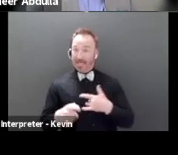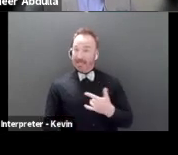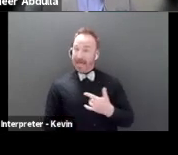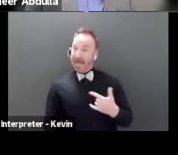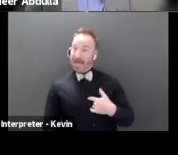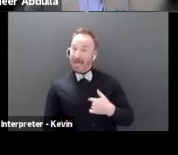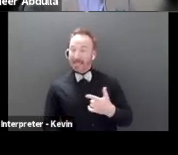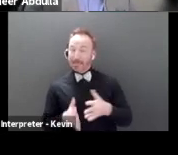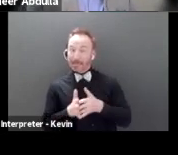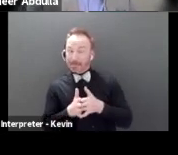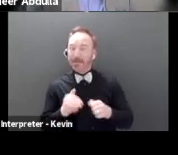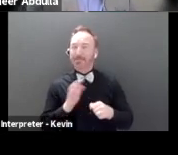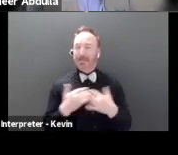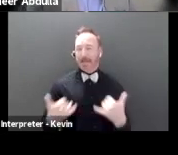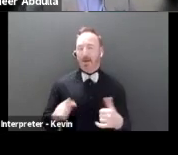your gut feeling is.